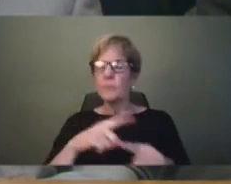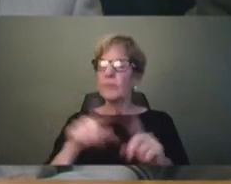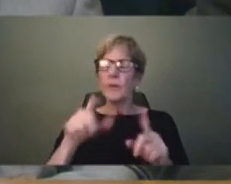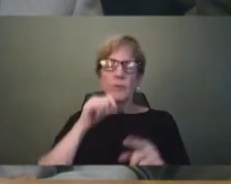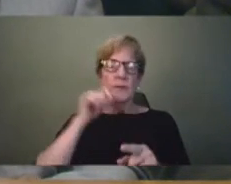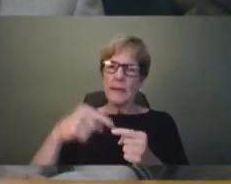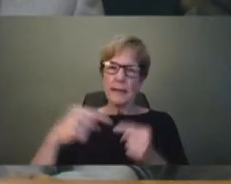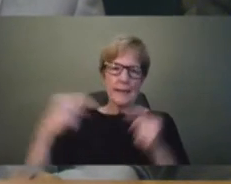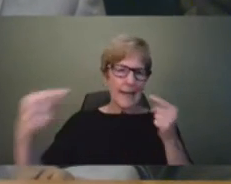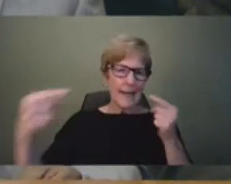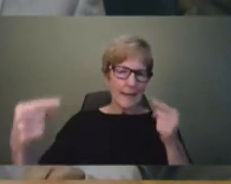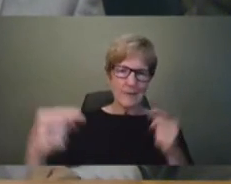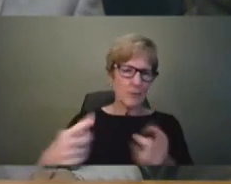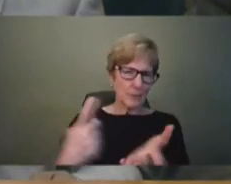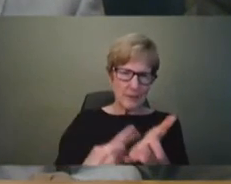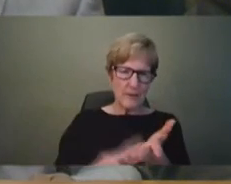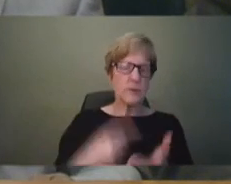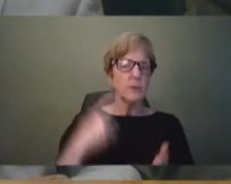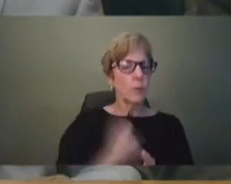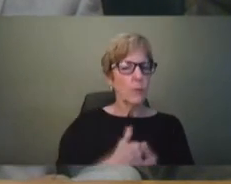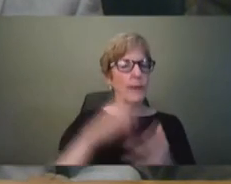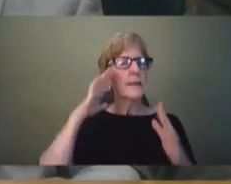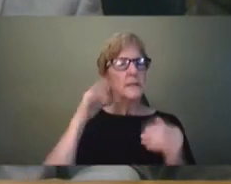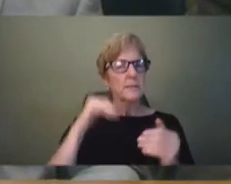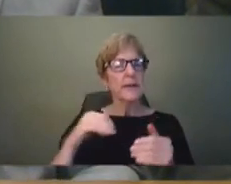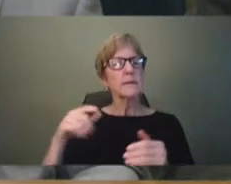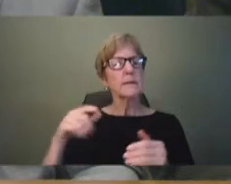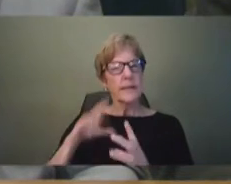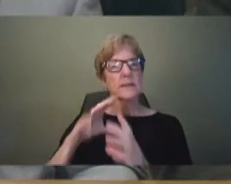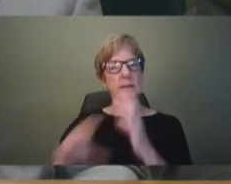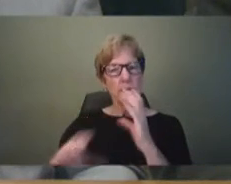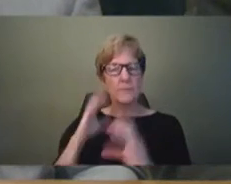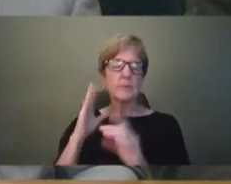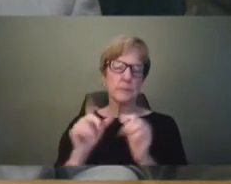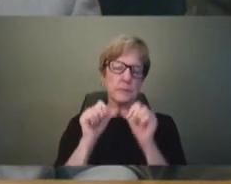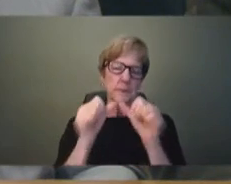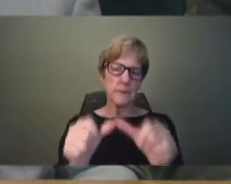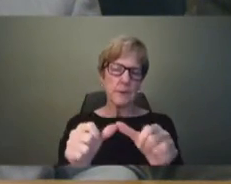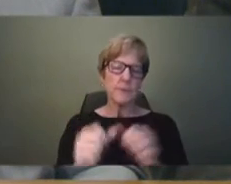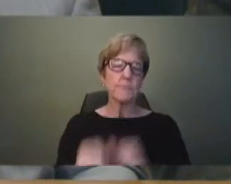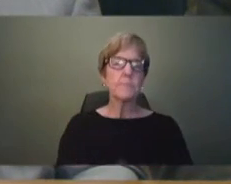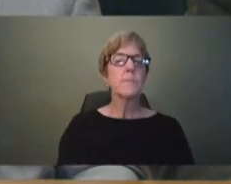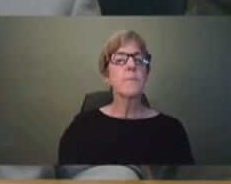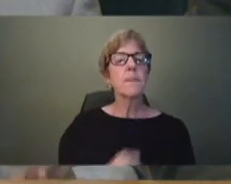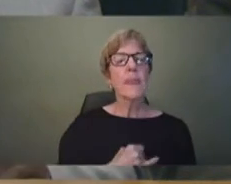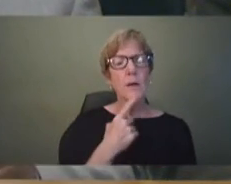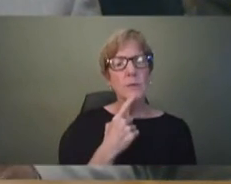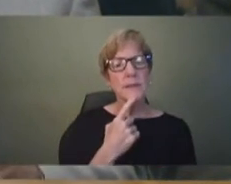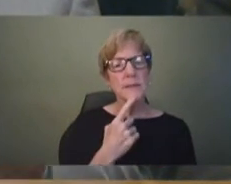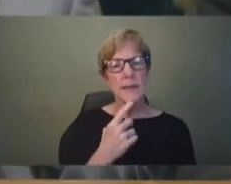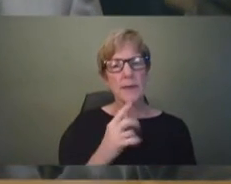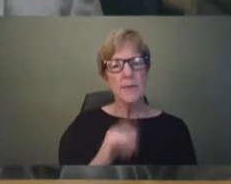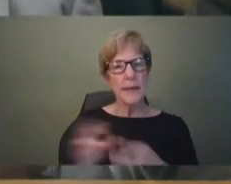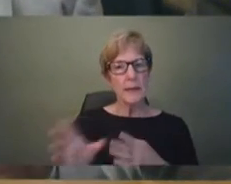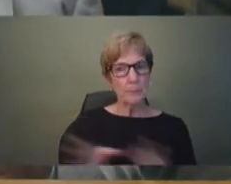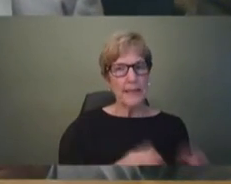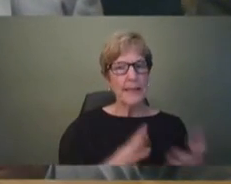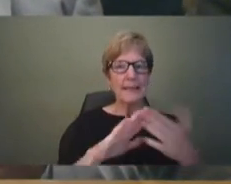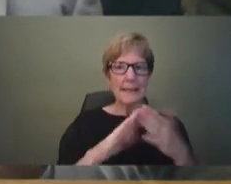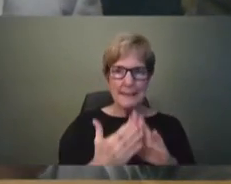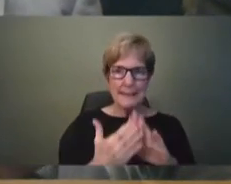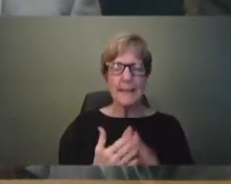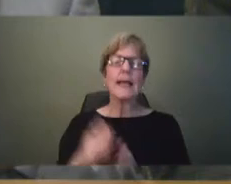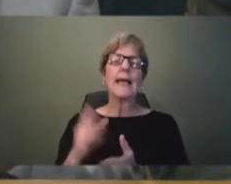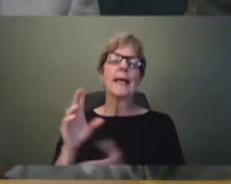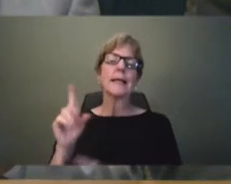the neighborhood we expect these conversations will U will continue uh I would say as we talk about planning City and deal making City